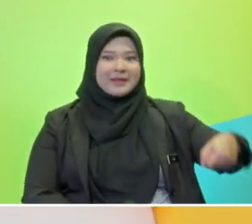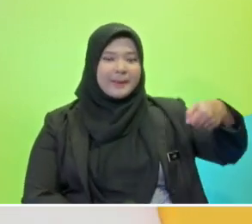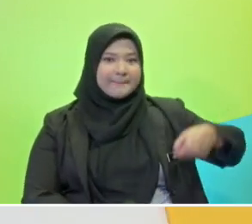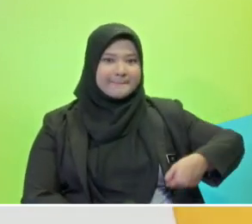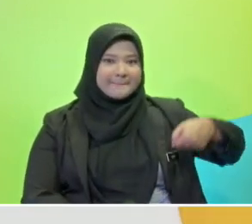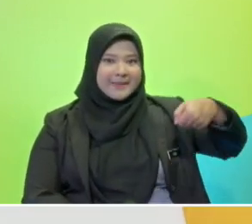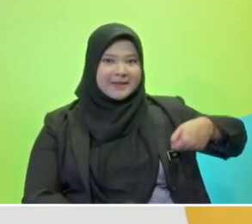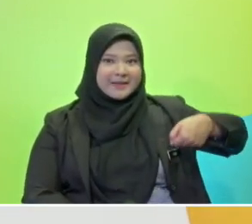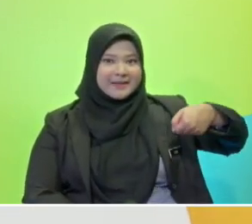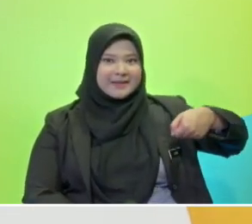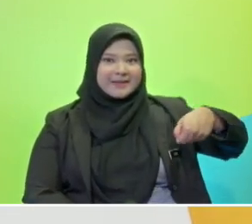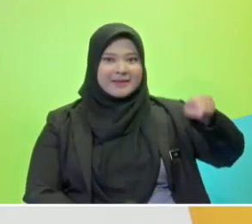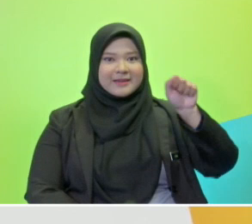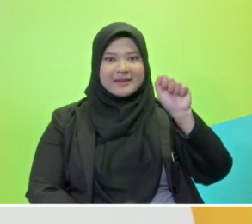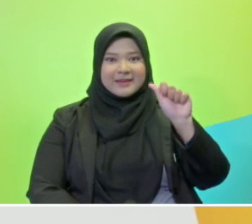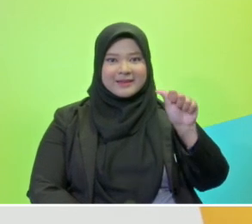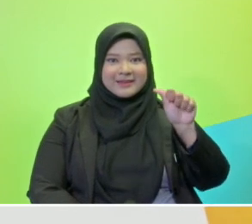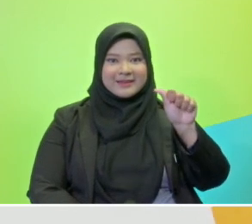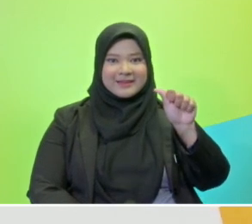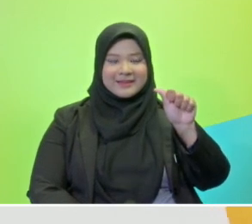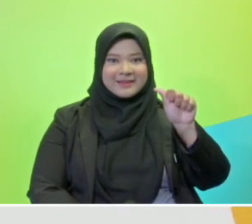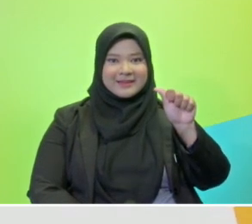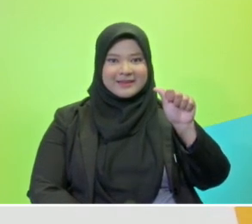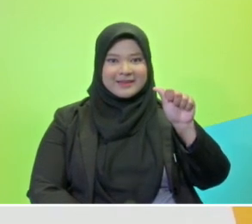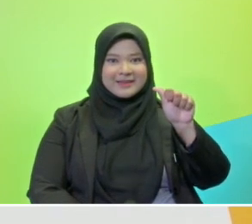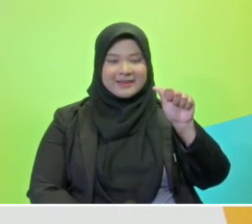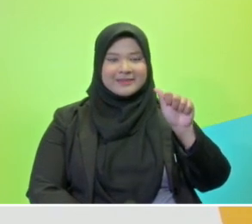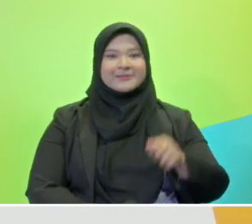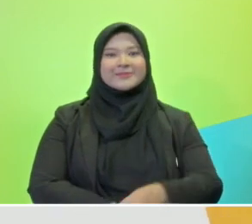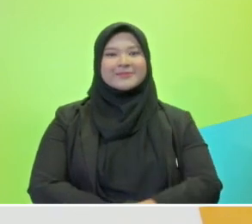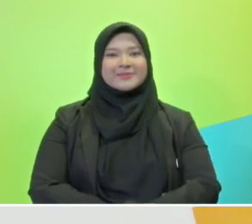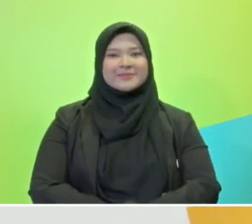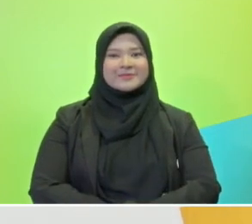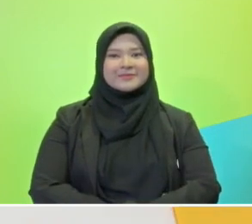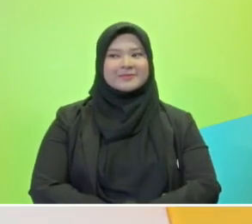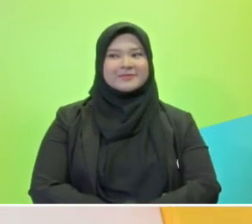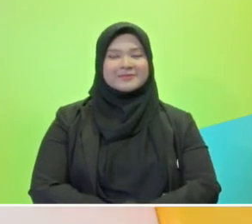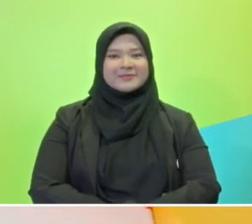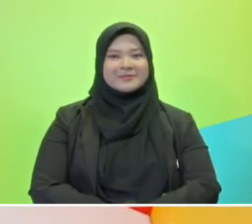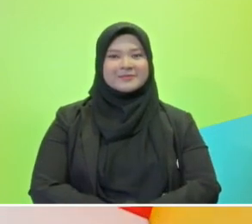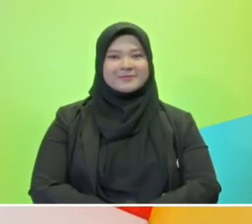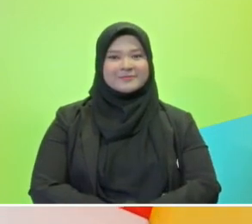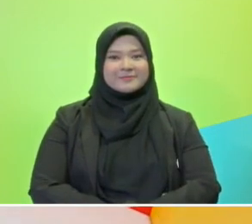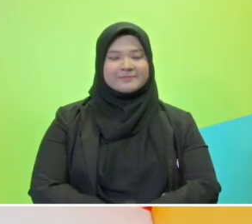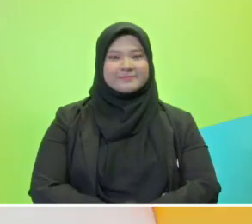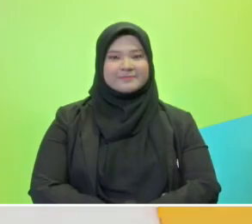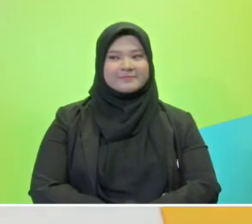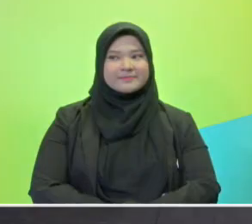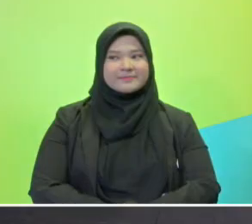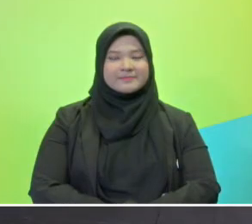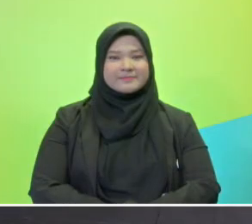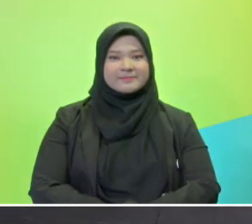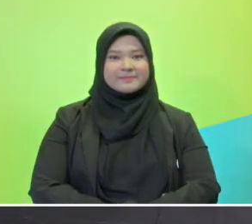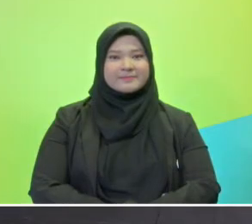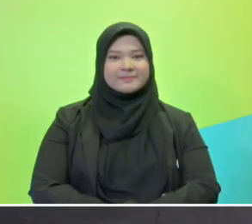repeat that? I choose A. You choose A. Okay. So I will take the thing, the mysterious things